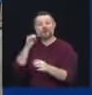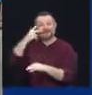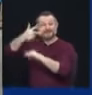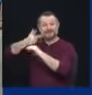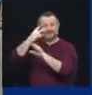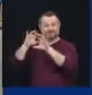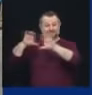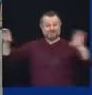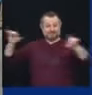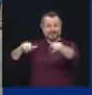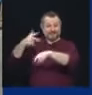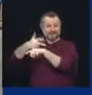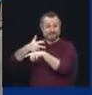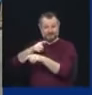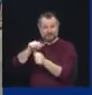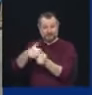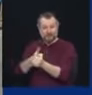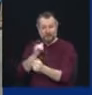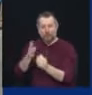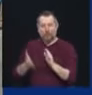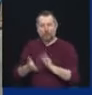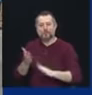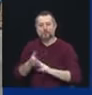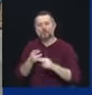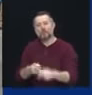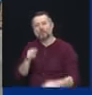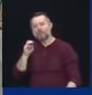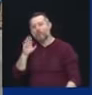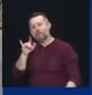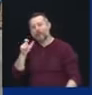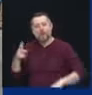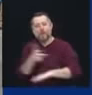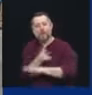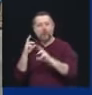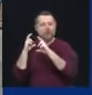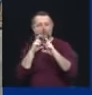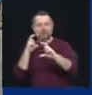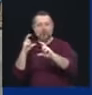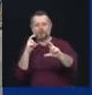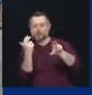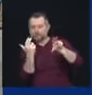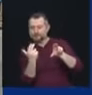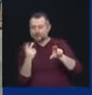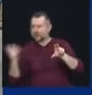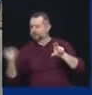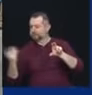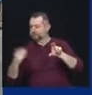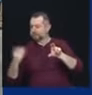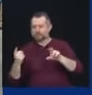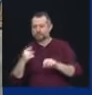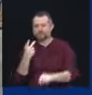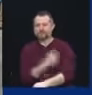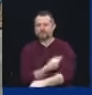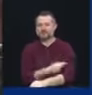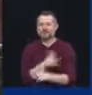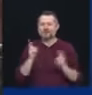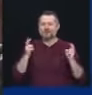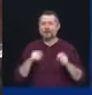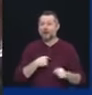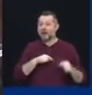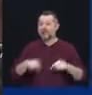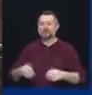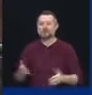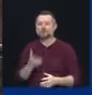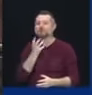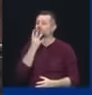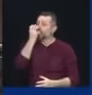will operate mobile vaccination sites where they will come to Angry Orchard. They'll come